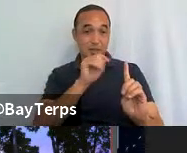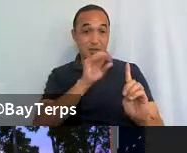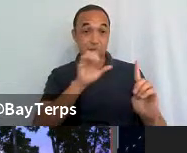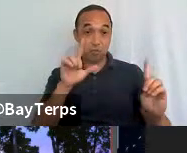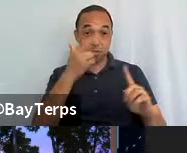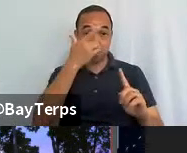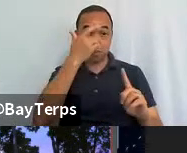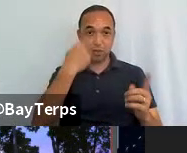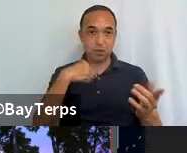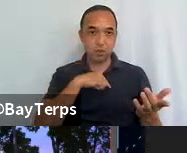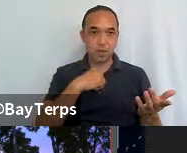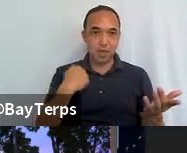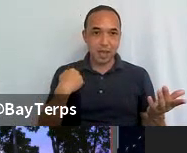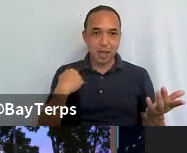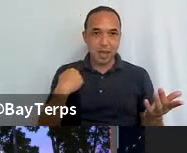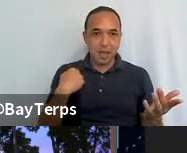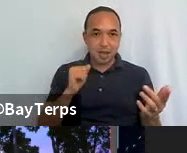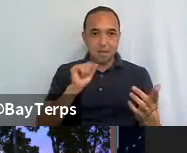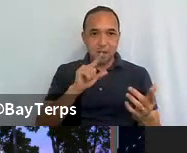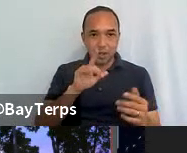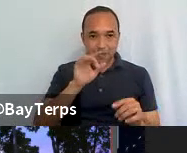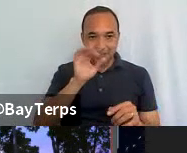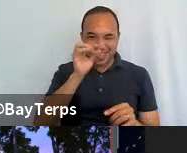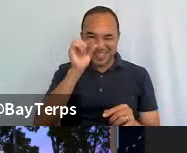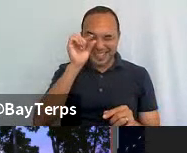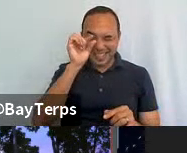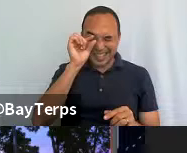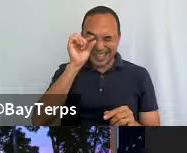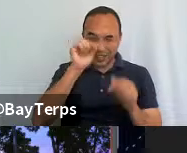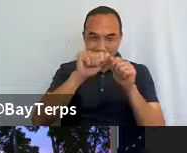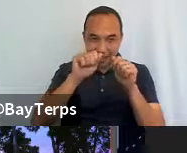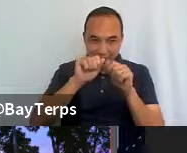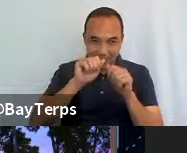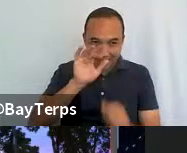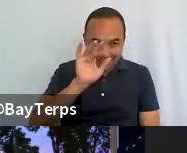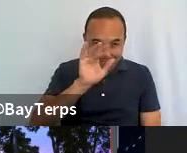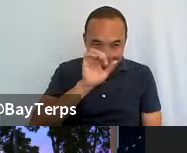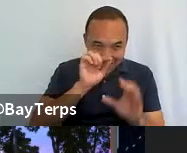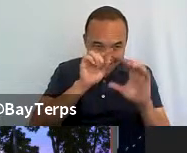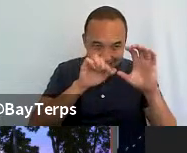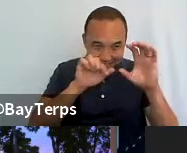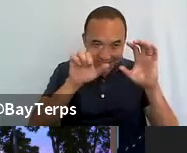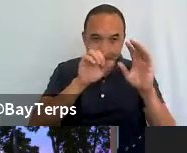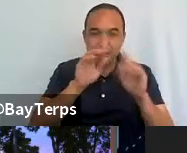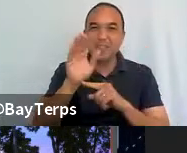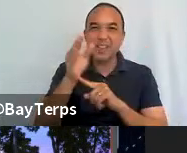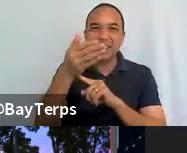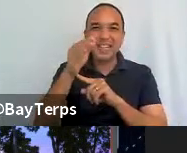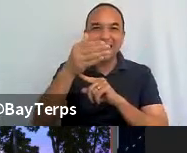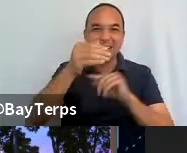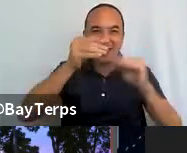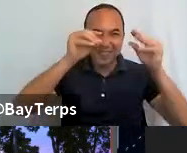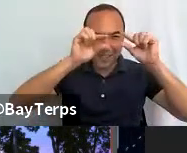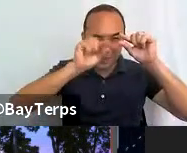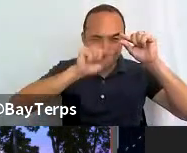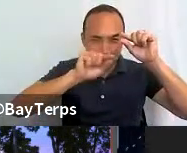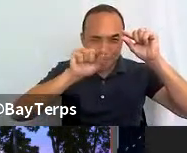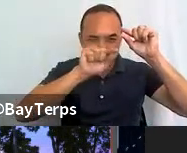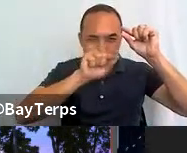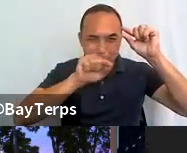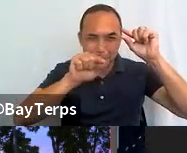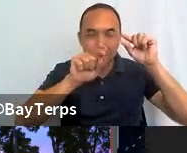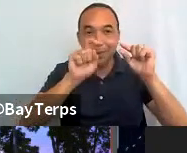we have all of these little tiny areas within the leaves that we